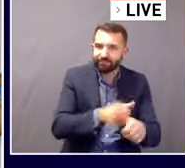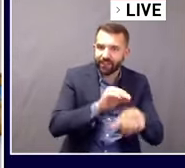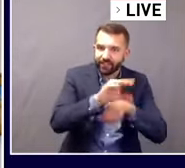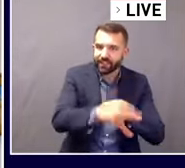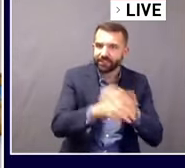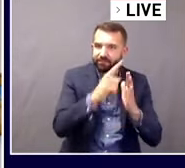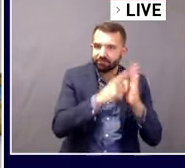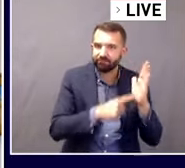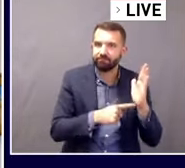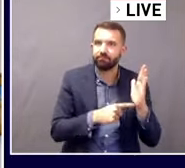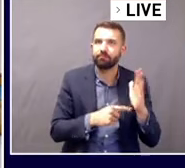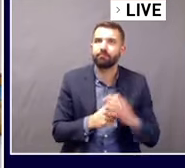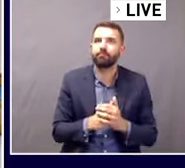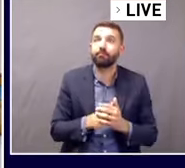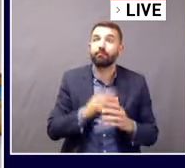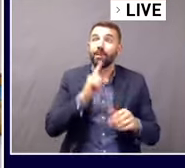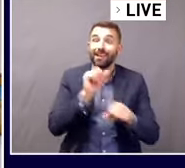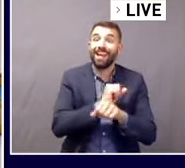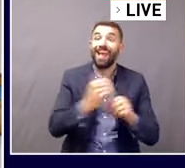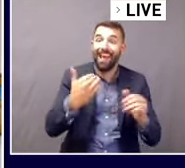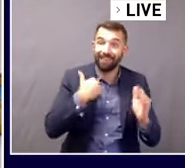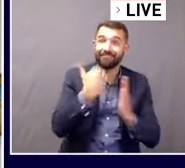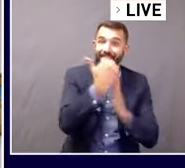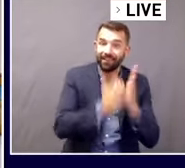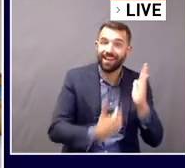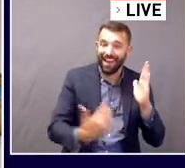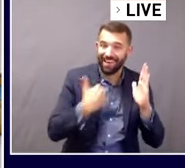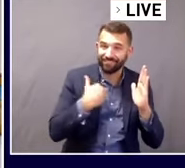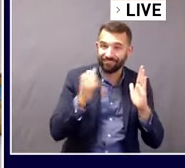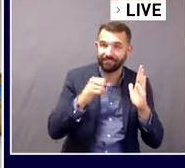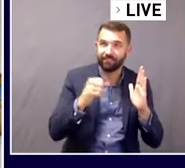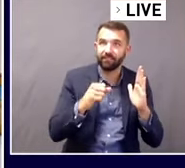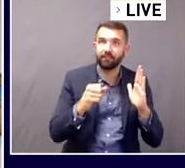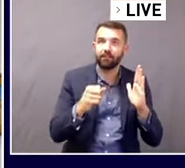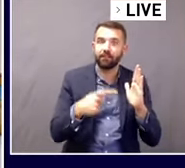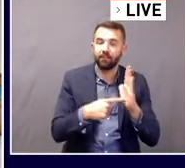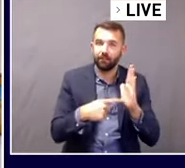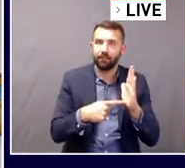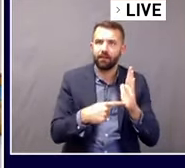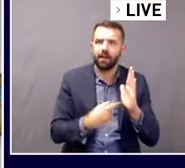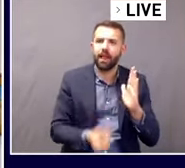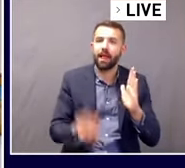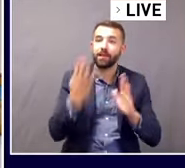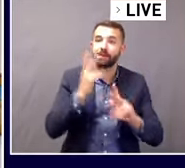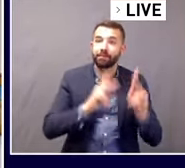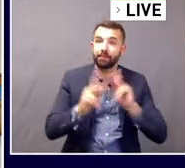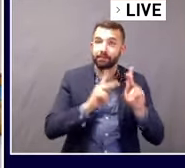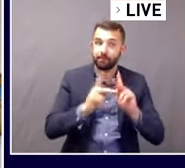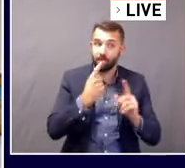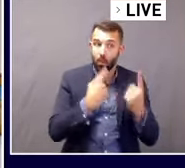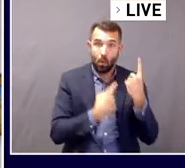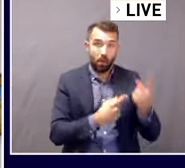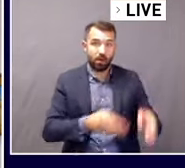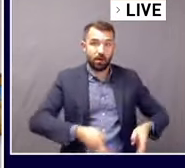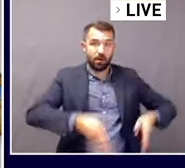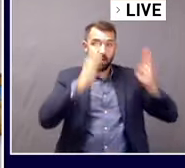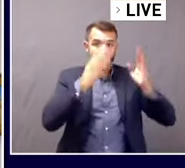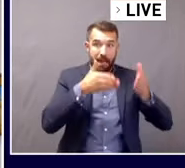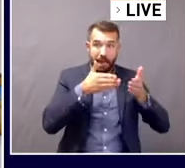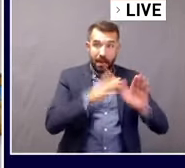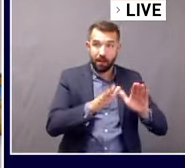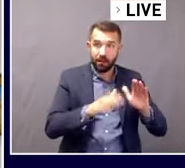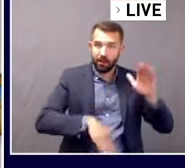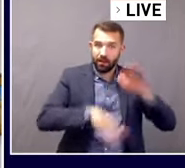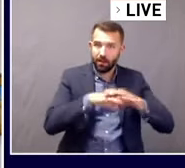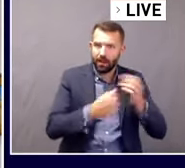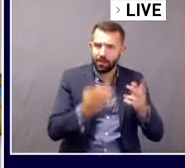there is guidance for how many visitors or patrons an office building can have. But can you clarify